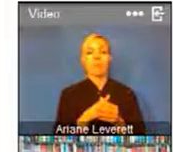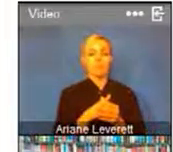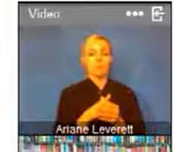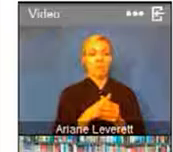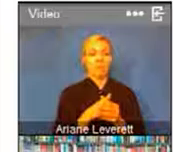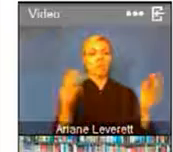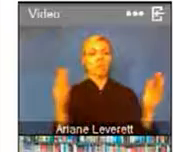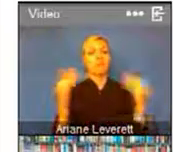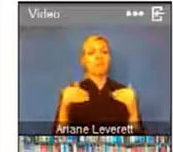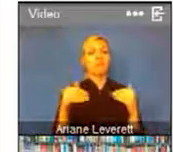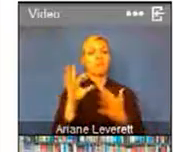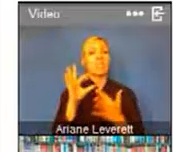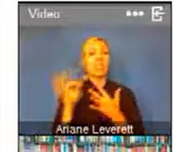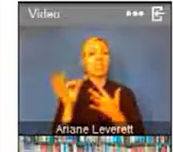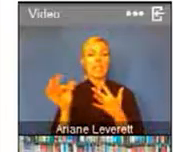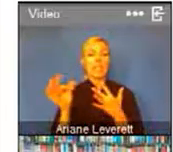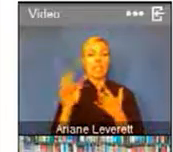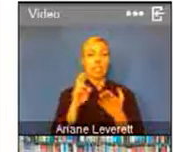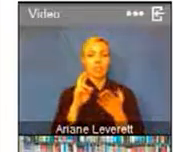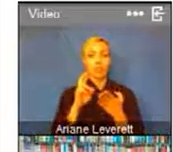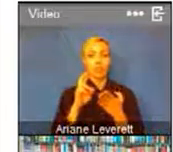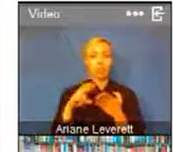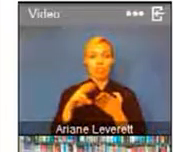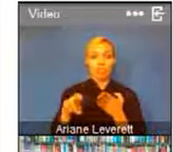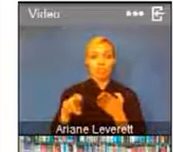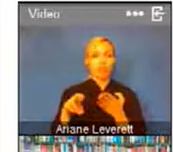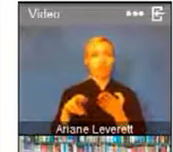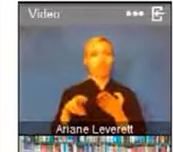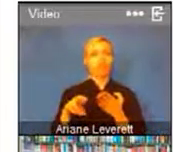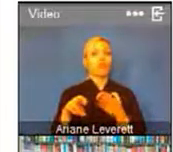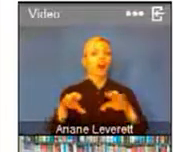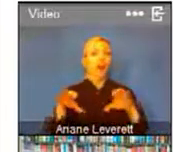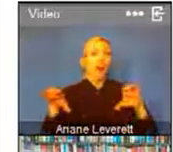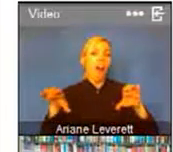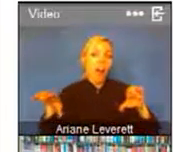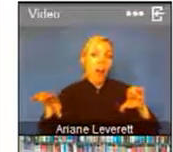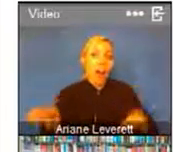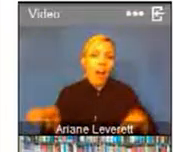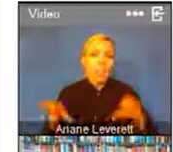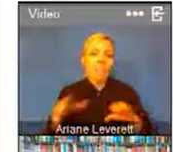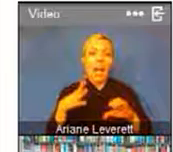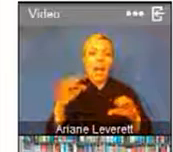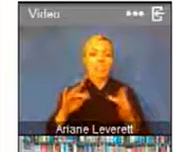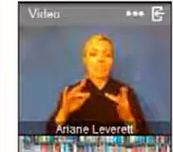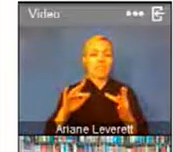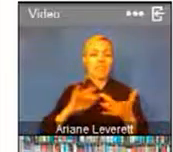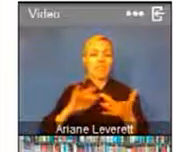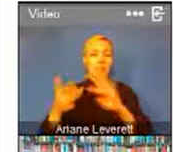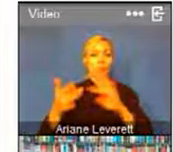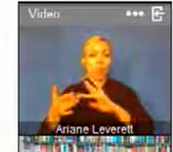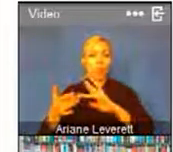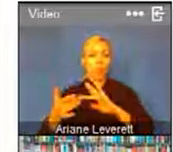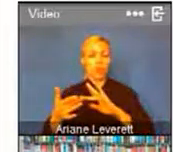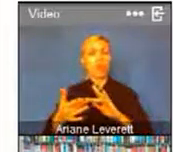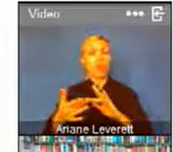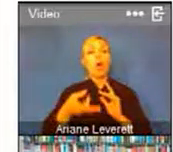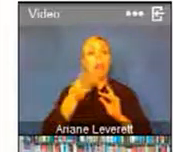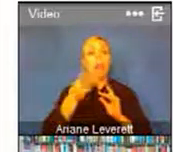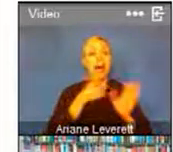research institutes, which would give more valid data to the topic.